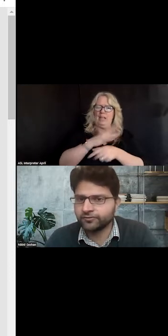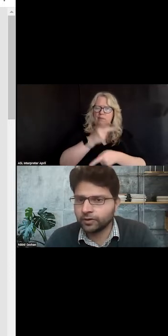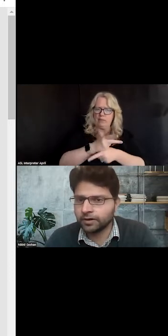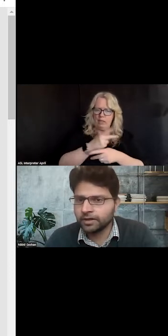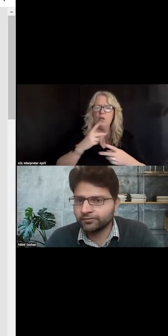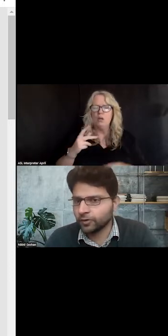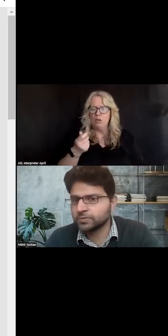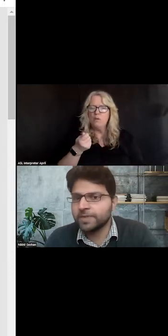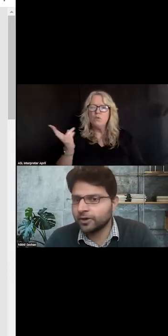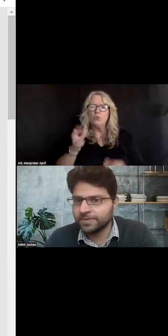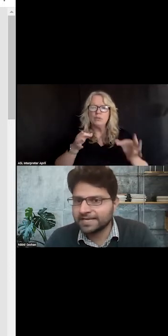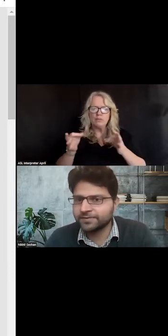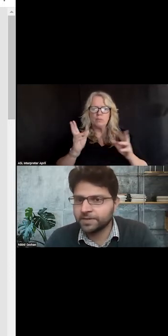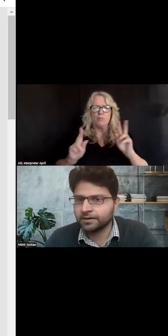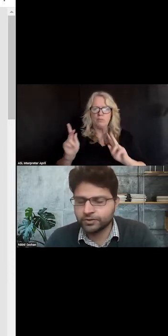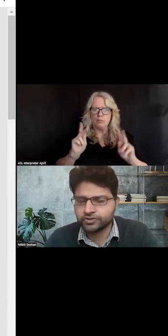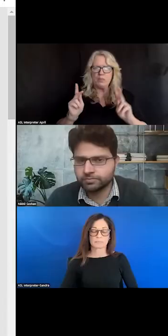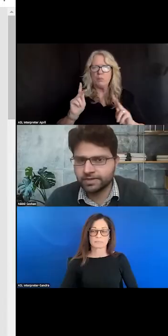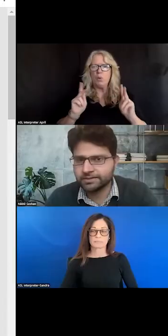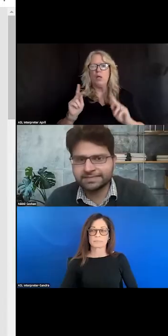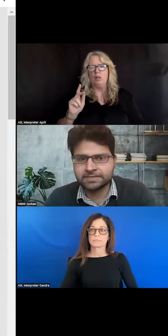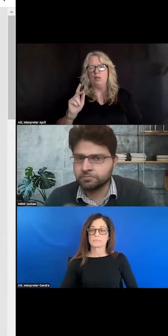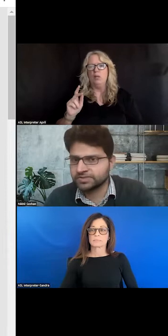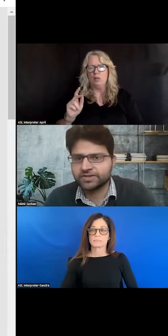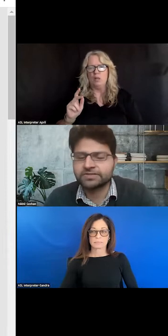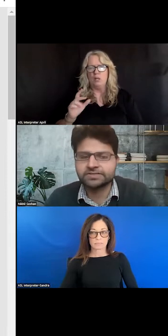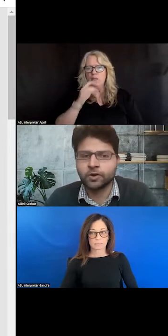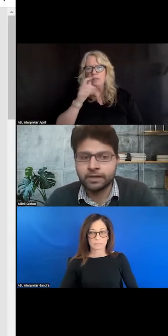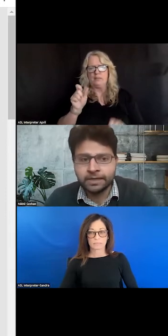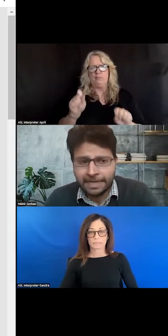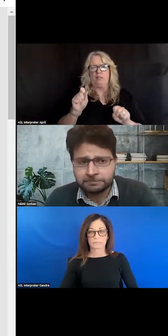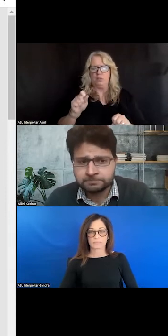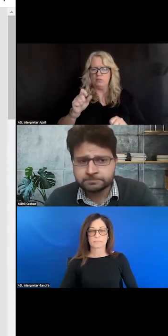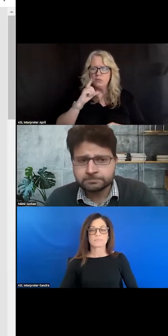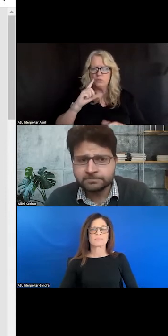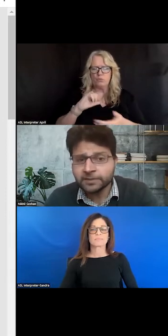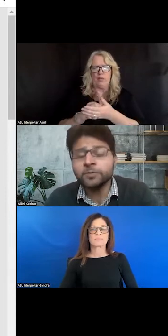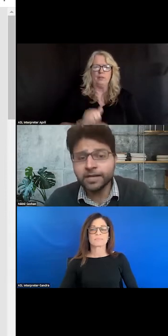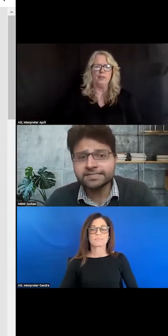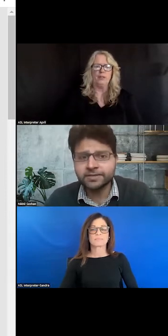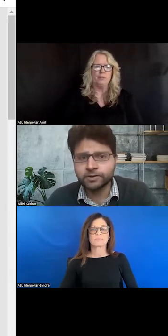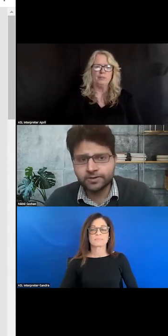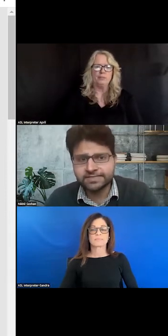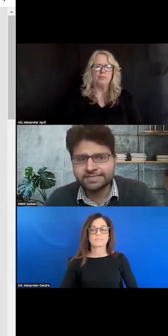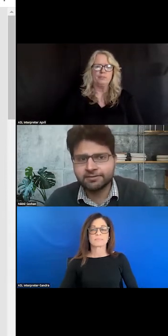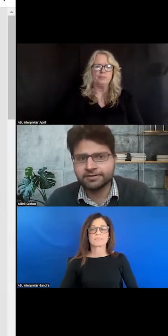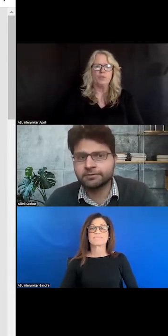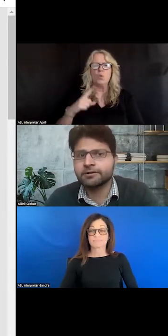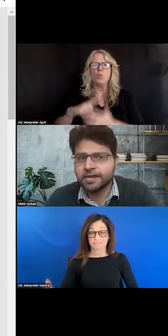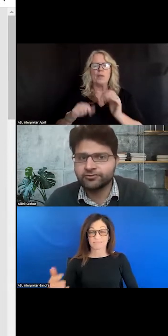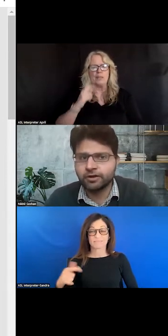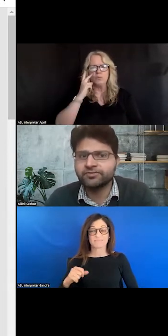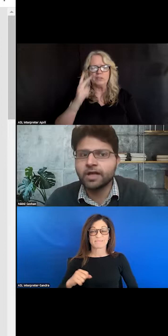definitions for folks who may not be as familiar, which isn't most of us on this call. The one last thing you will notice is that there